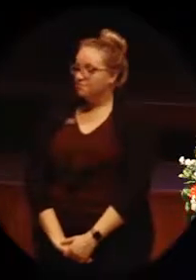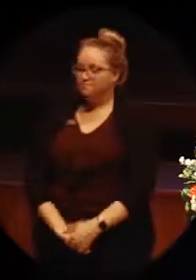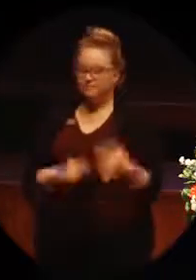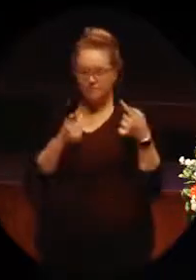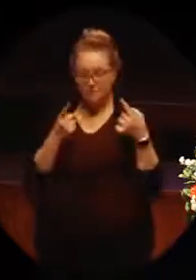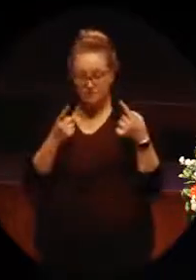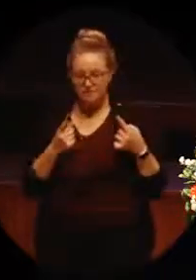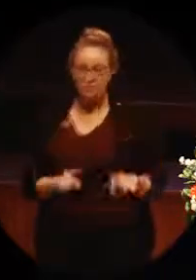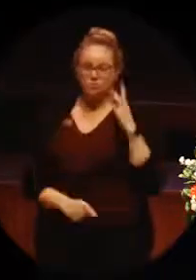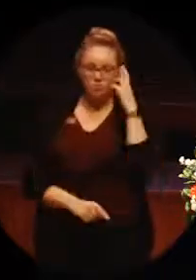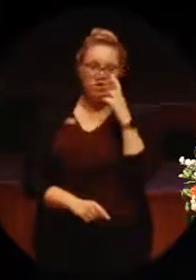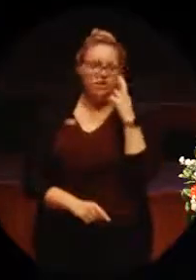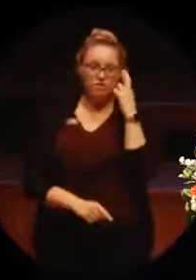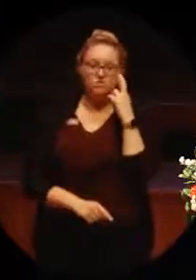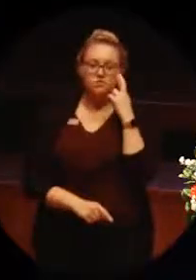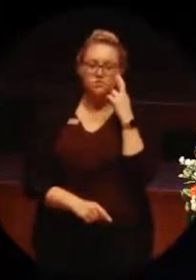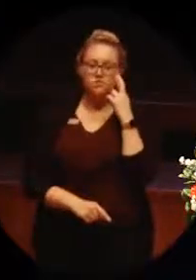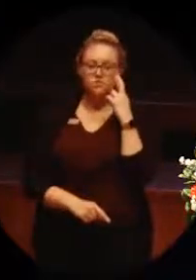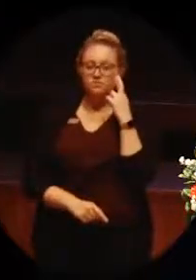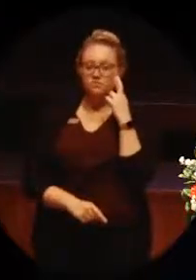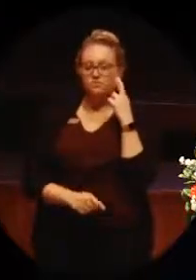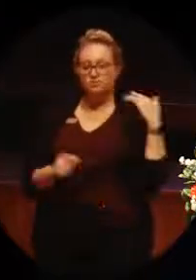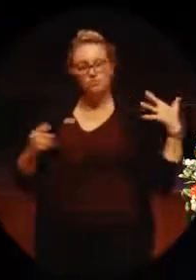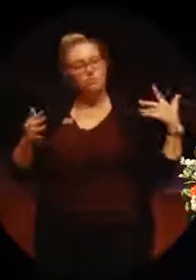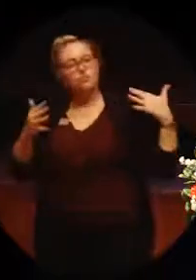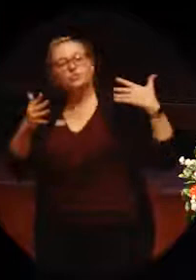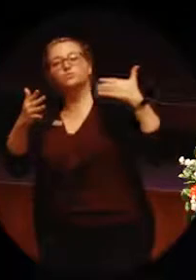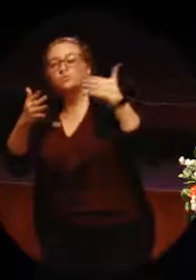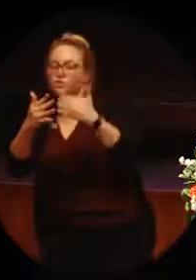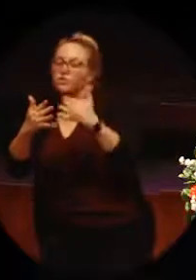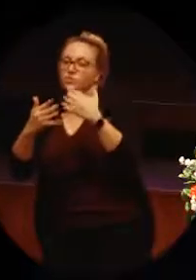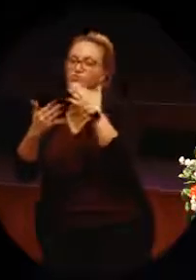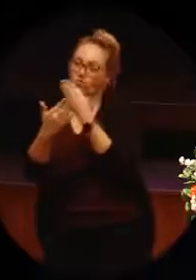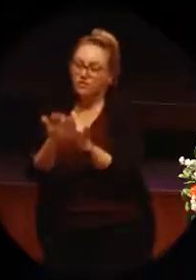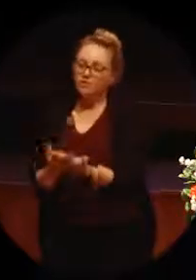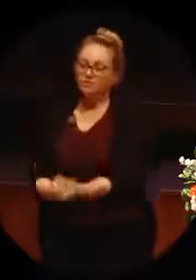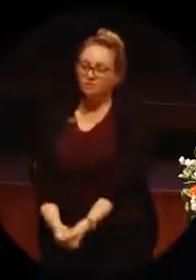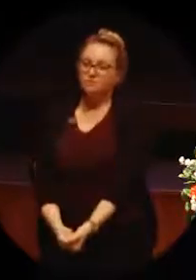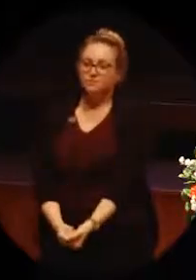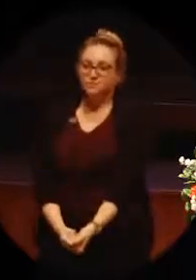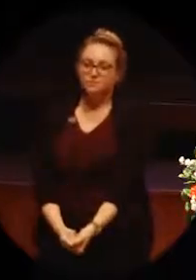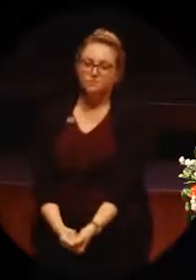we realize that all things do work towards good. And